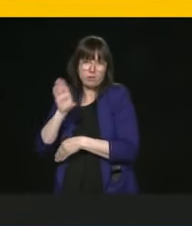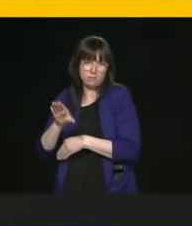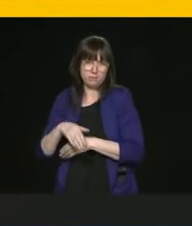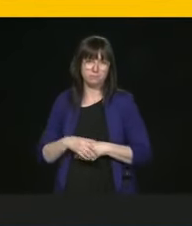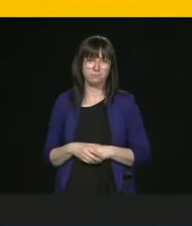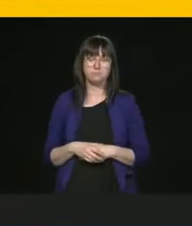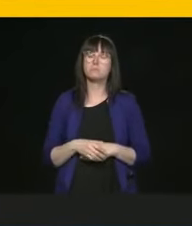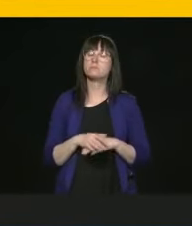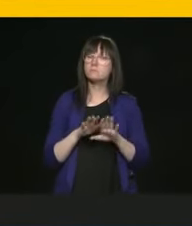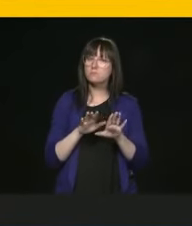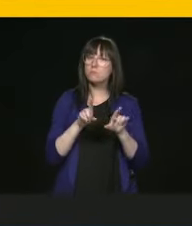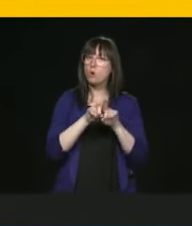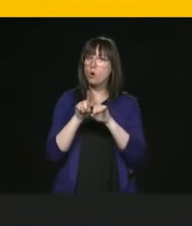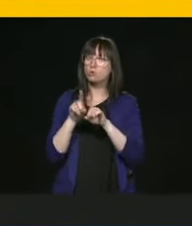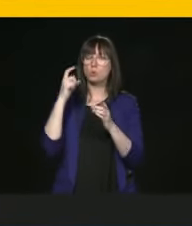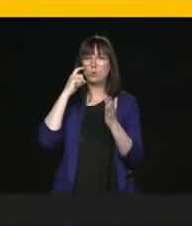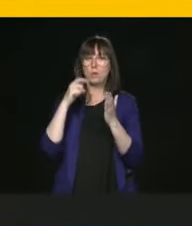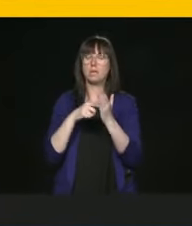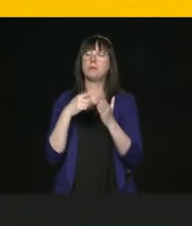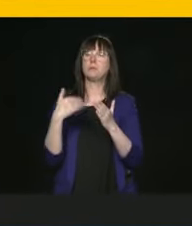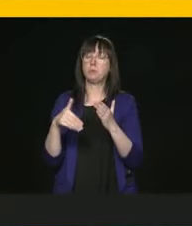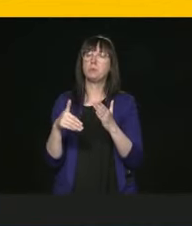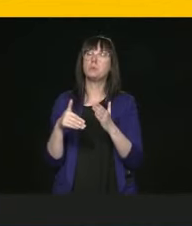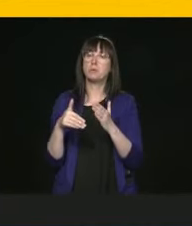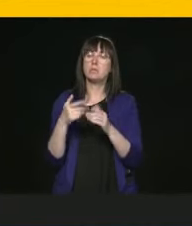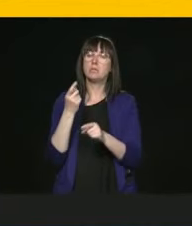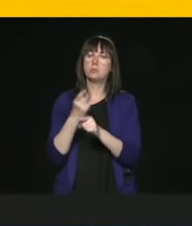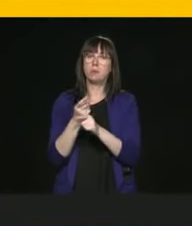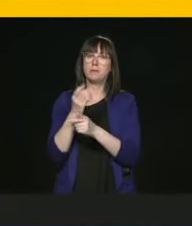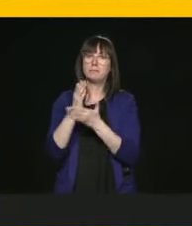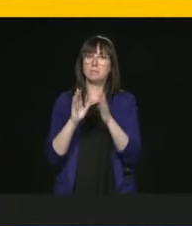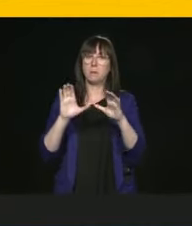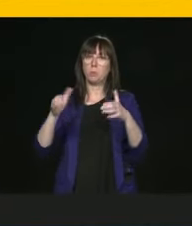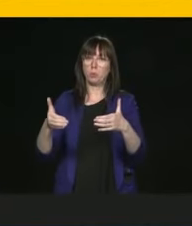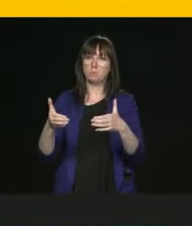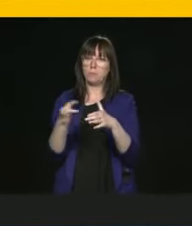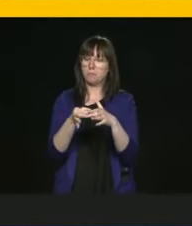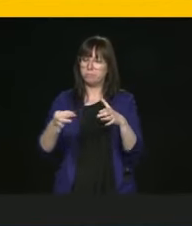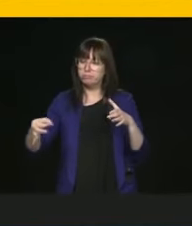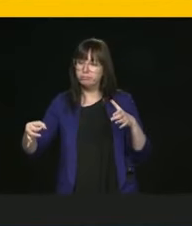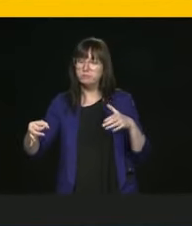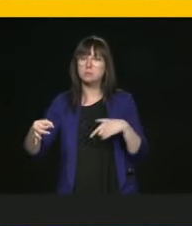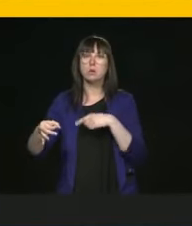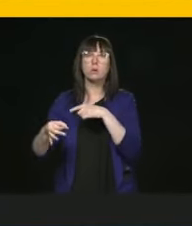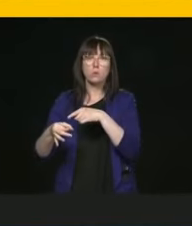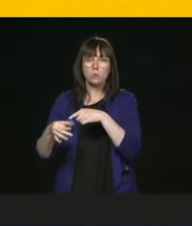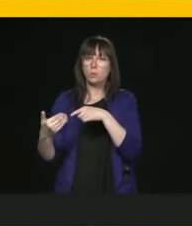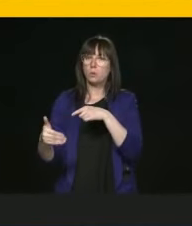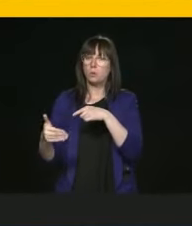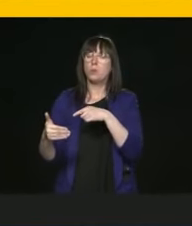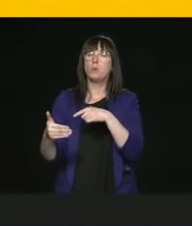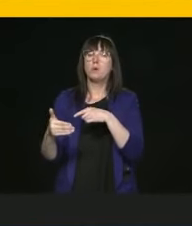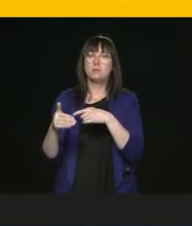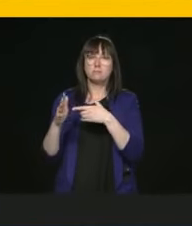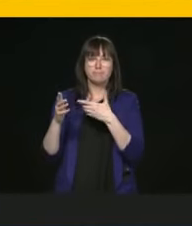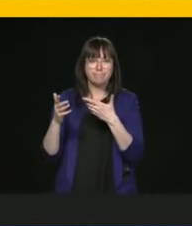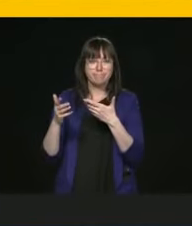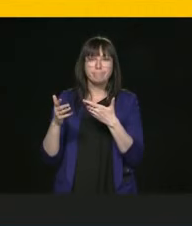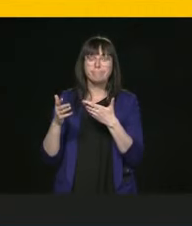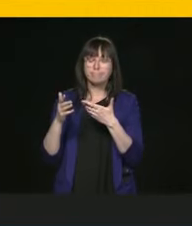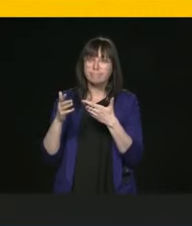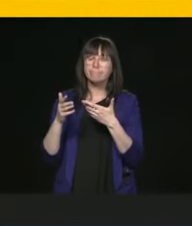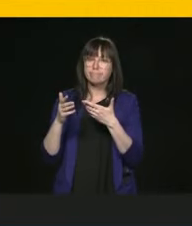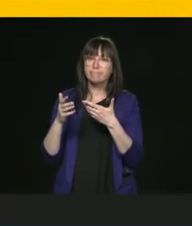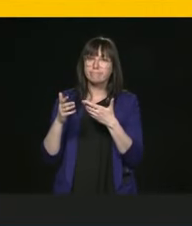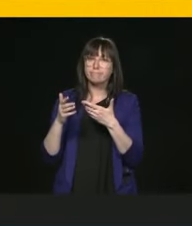we recognize the particular vulnerability of marginalized communities, of particular groups, and that's